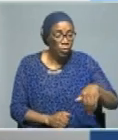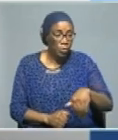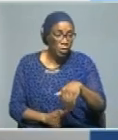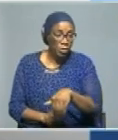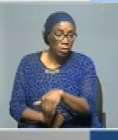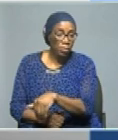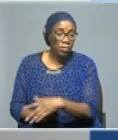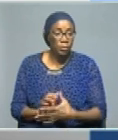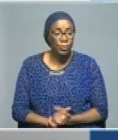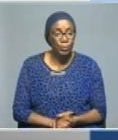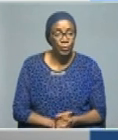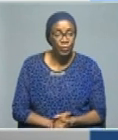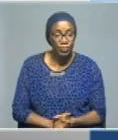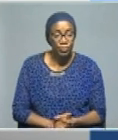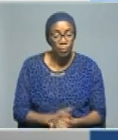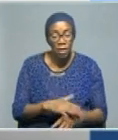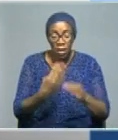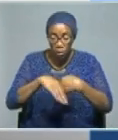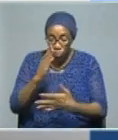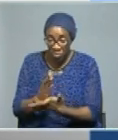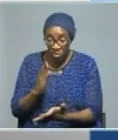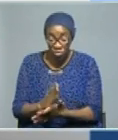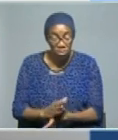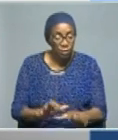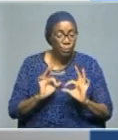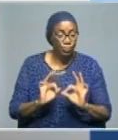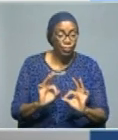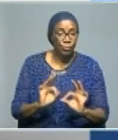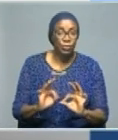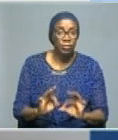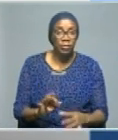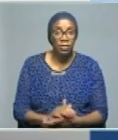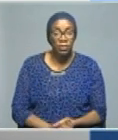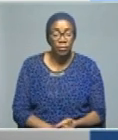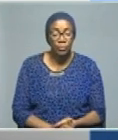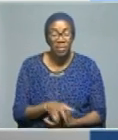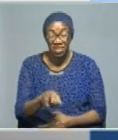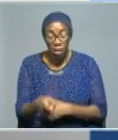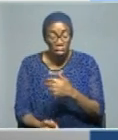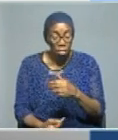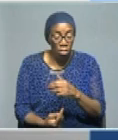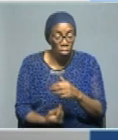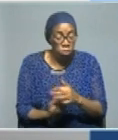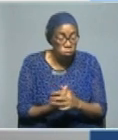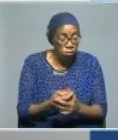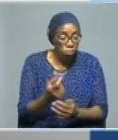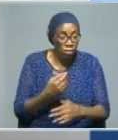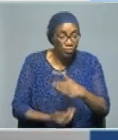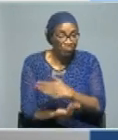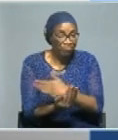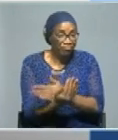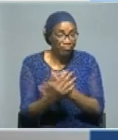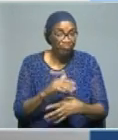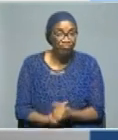the event and that the event will be a success. That will happen in the morning around from 10 o'clock. Then it will